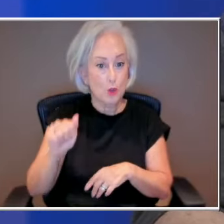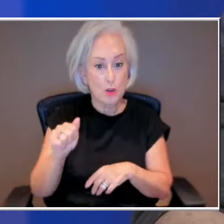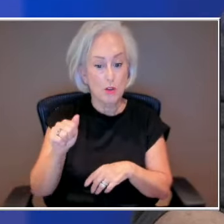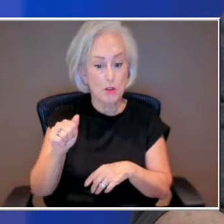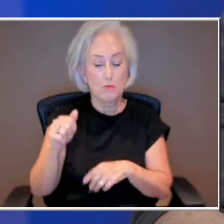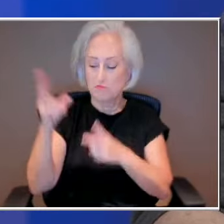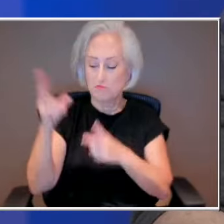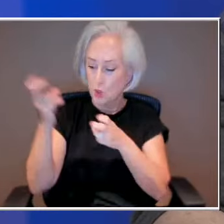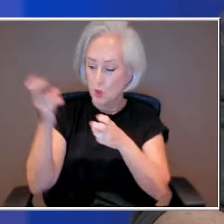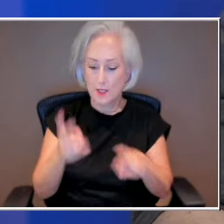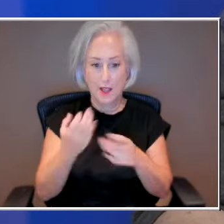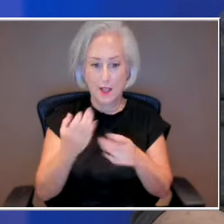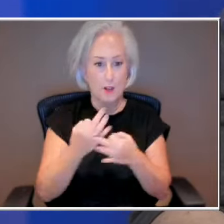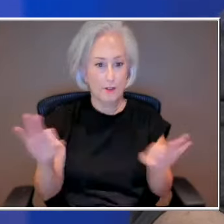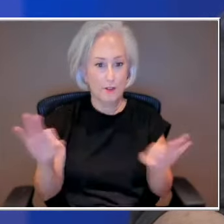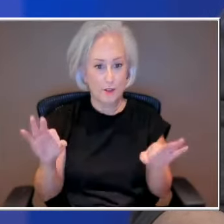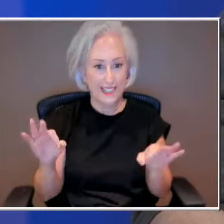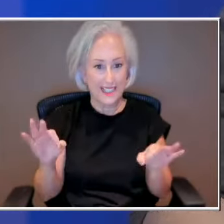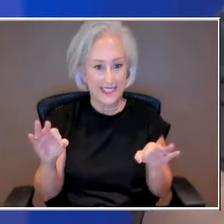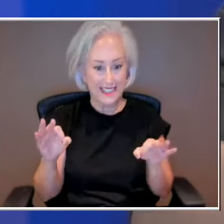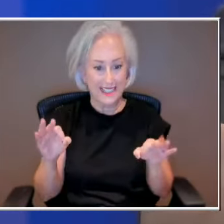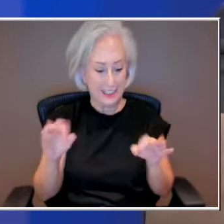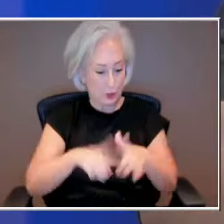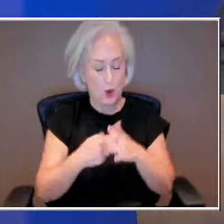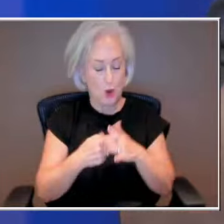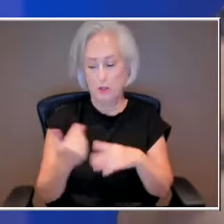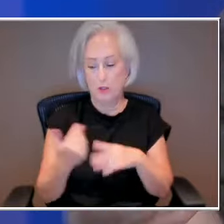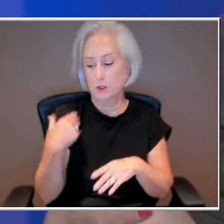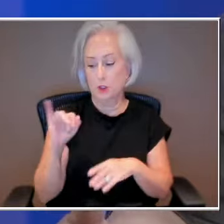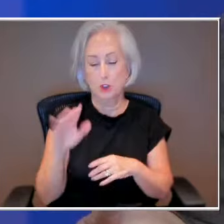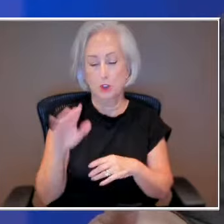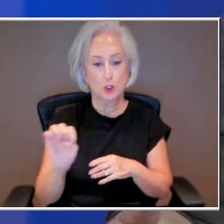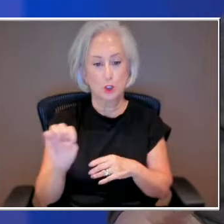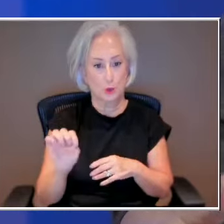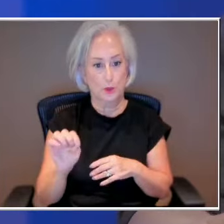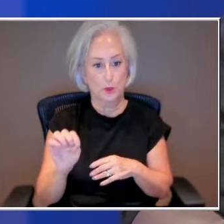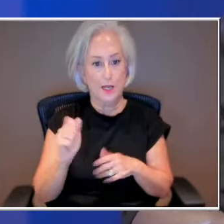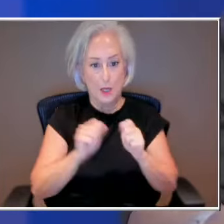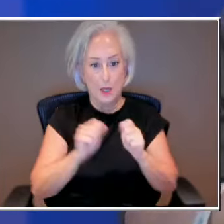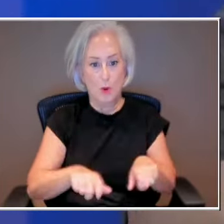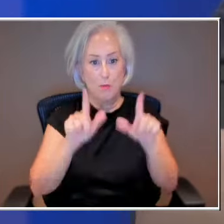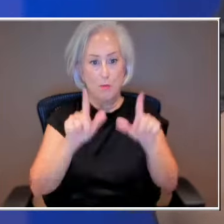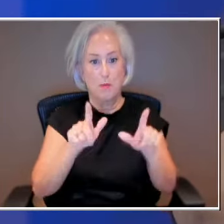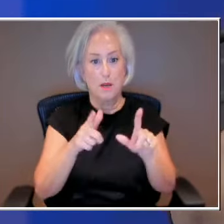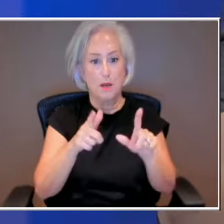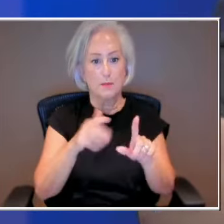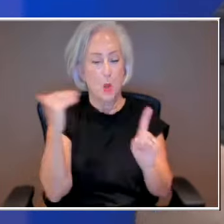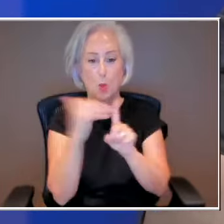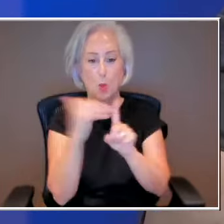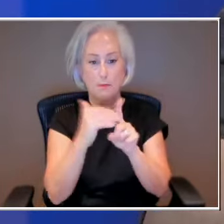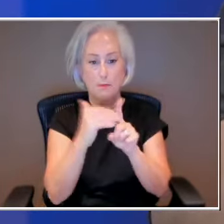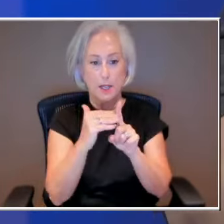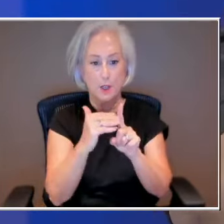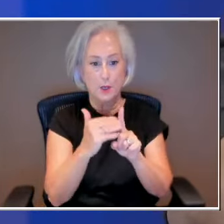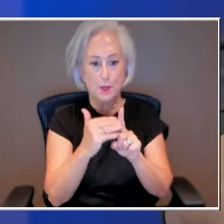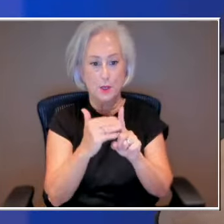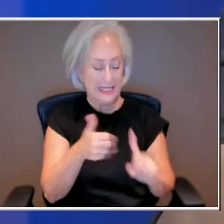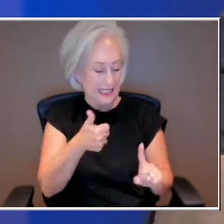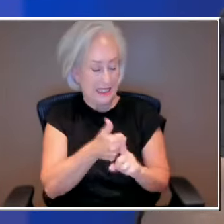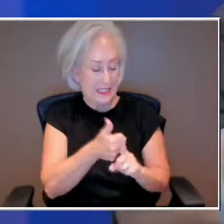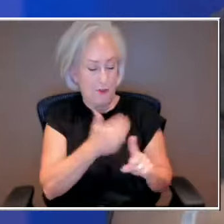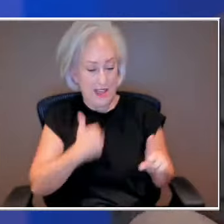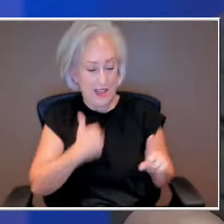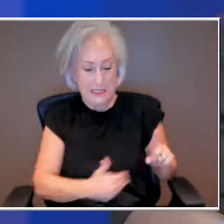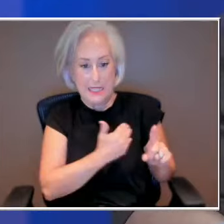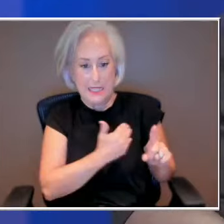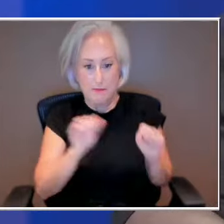year. And it pops up and it tells you to do a breast self-exam, but you are also able in the app to be able to